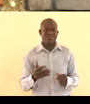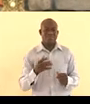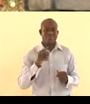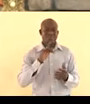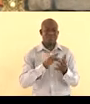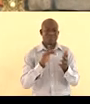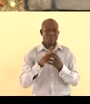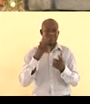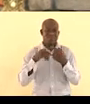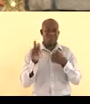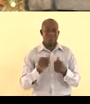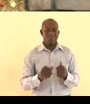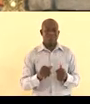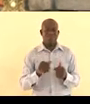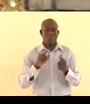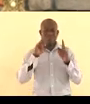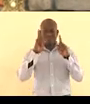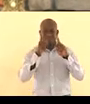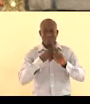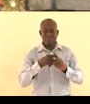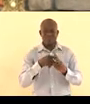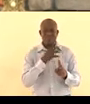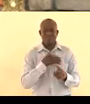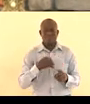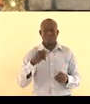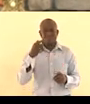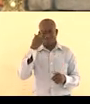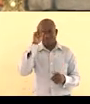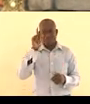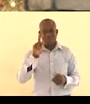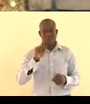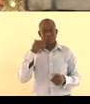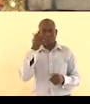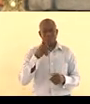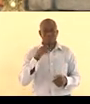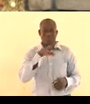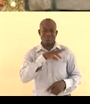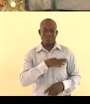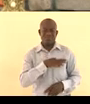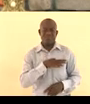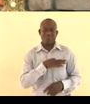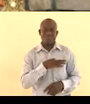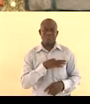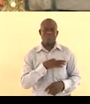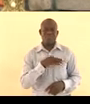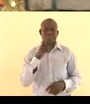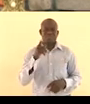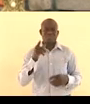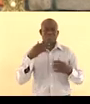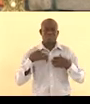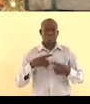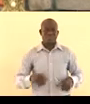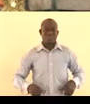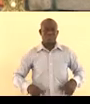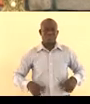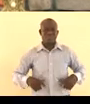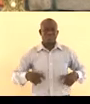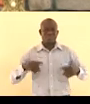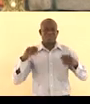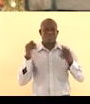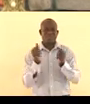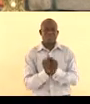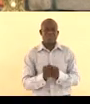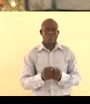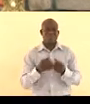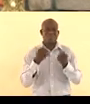for was positive, isn't it? And for whose benefit? Good. Yet, Jesus had to contend with what? Doubts